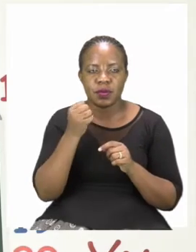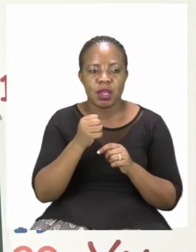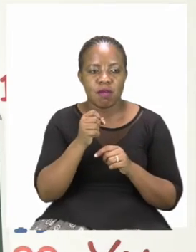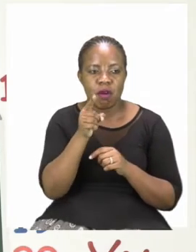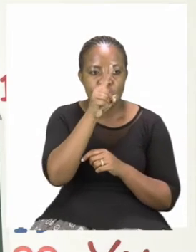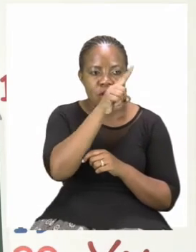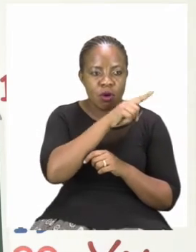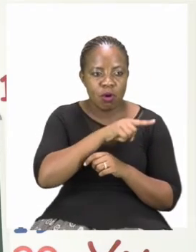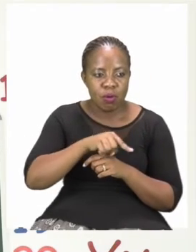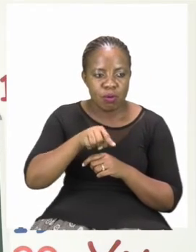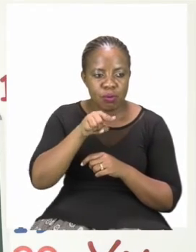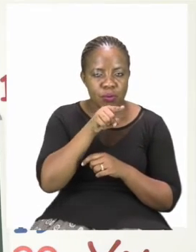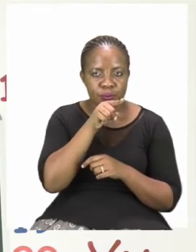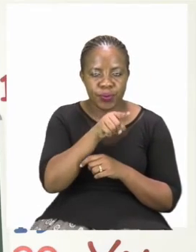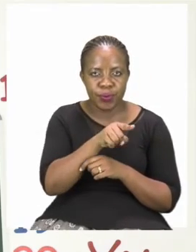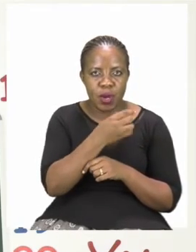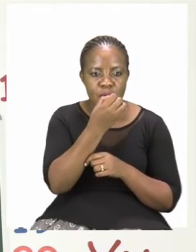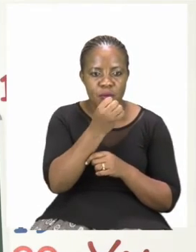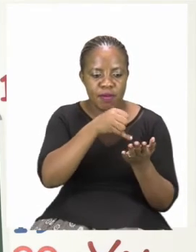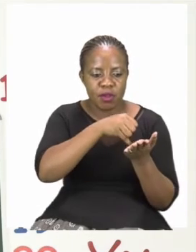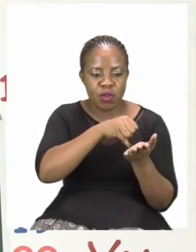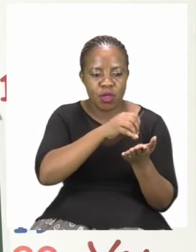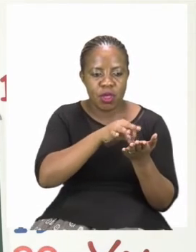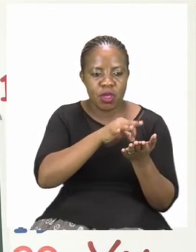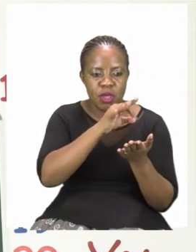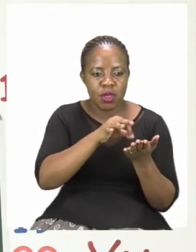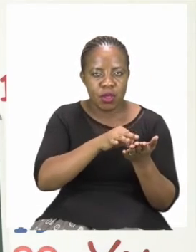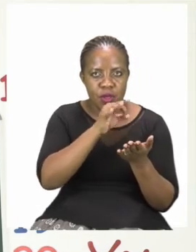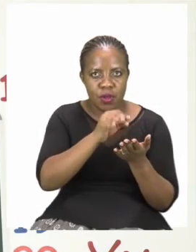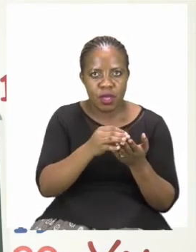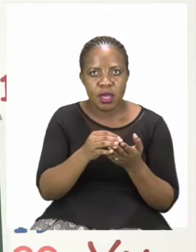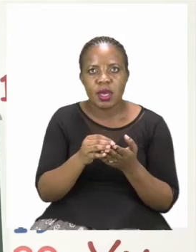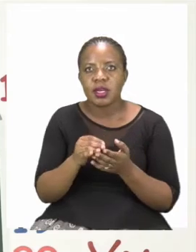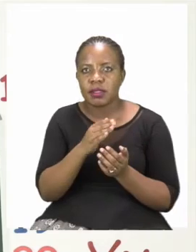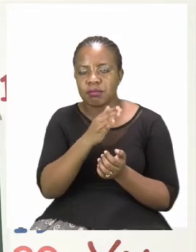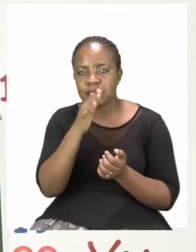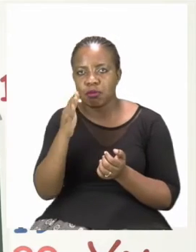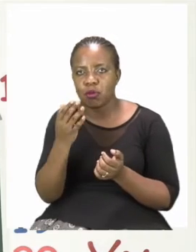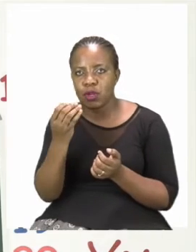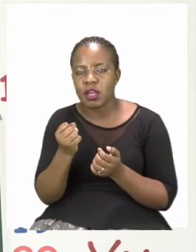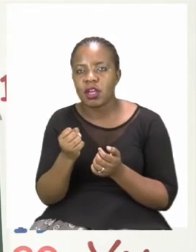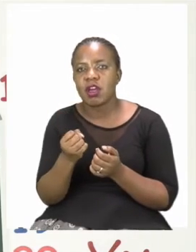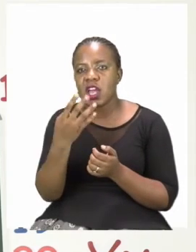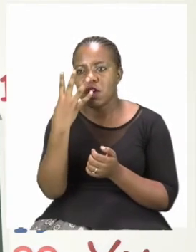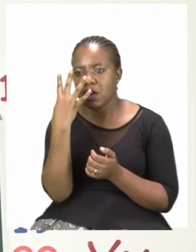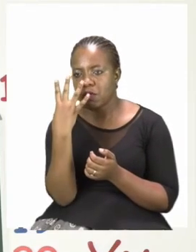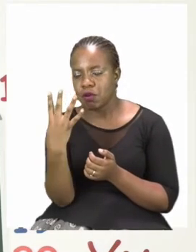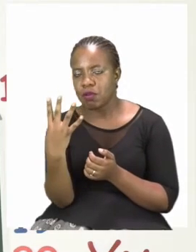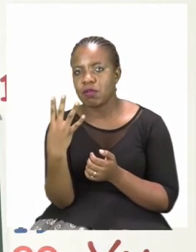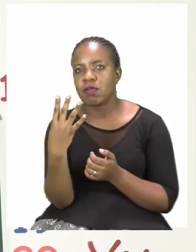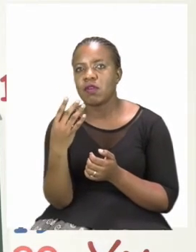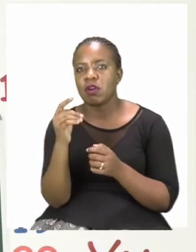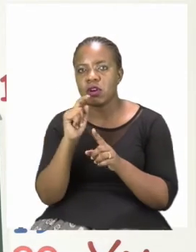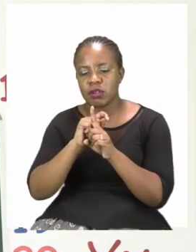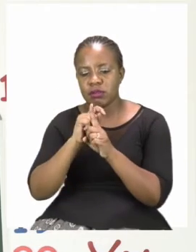Sanitize every day so the germs can stay away.